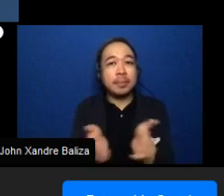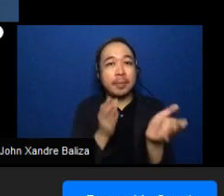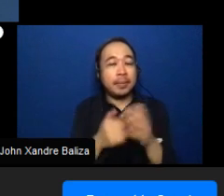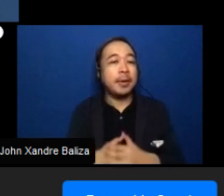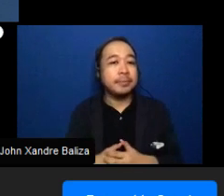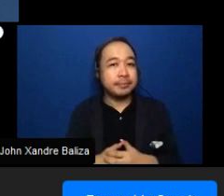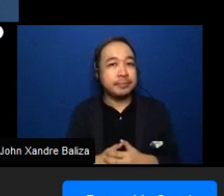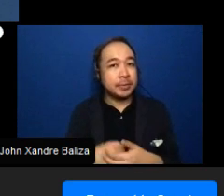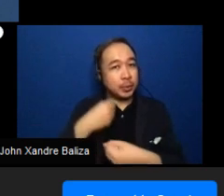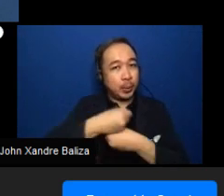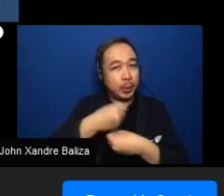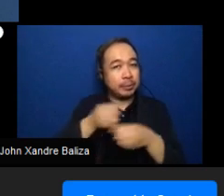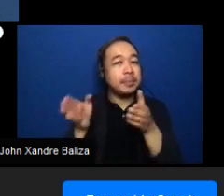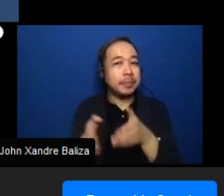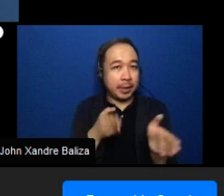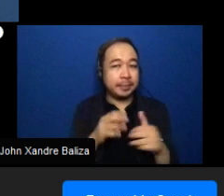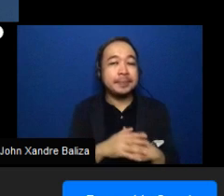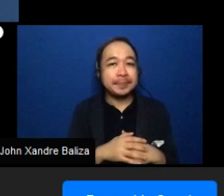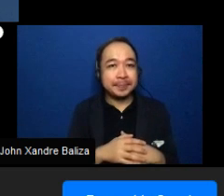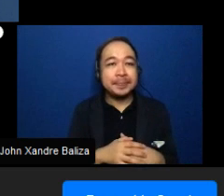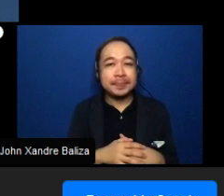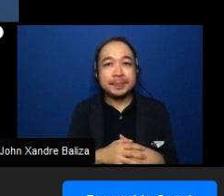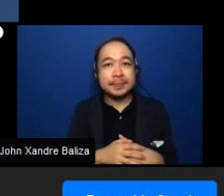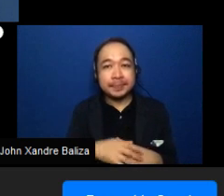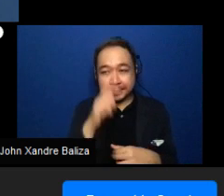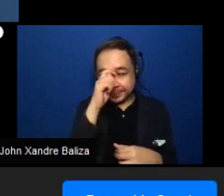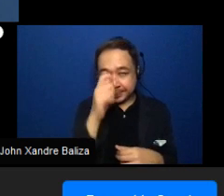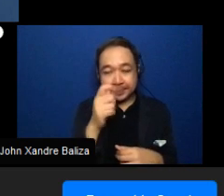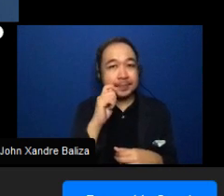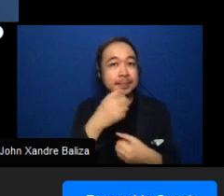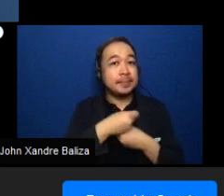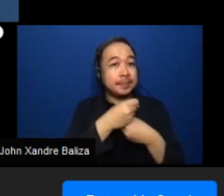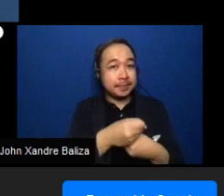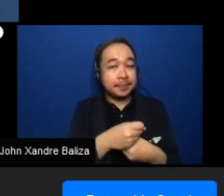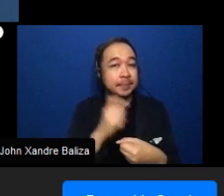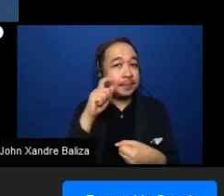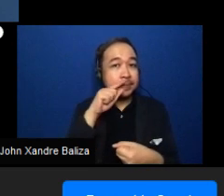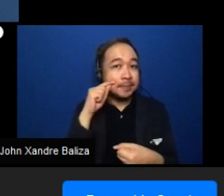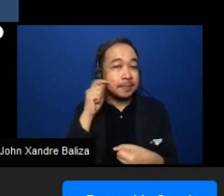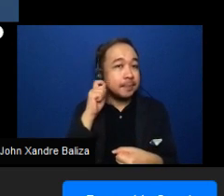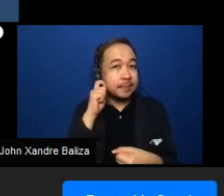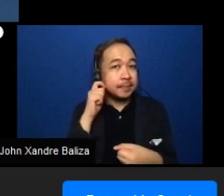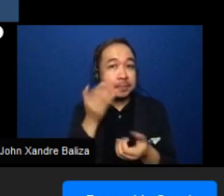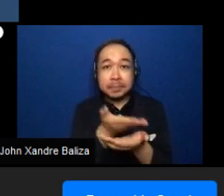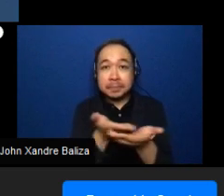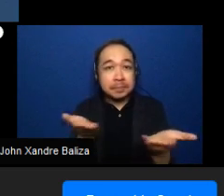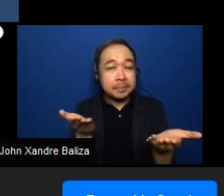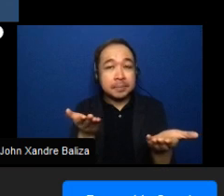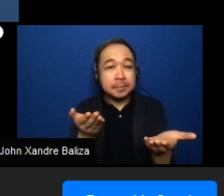Distinguished delegates, ladies and gentlemen, may I know whether there are any